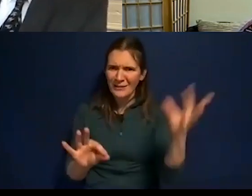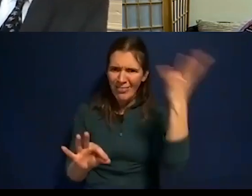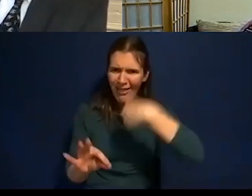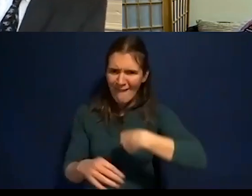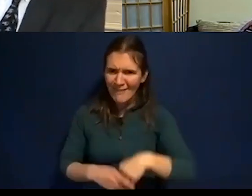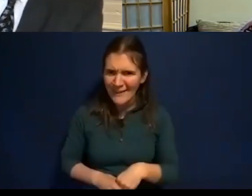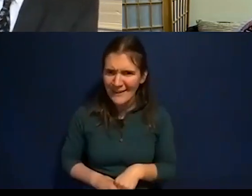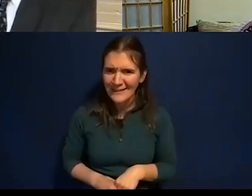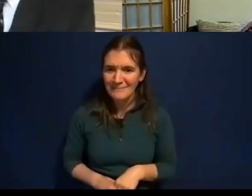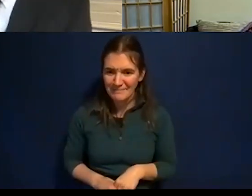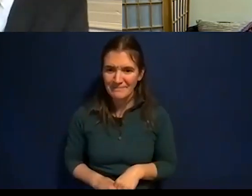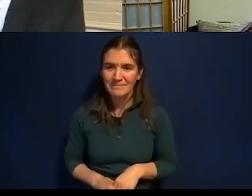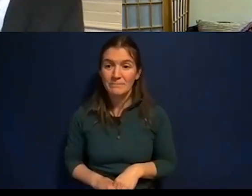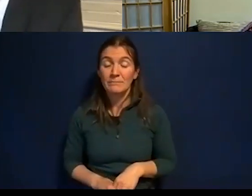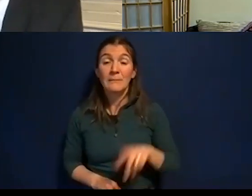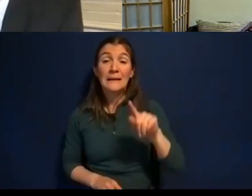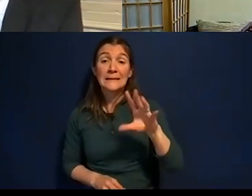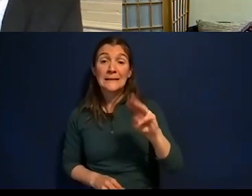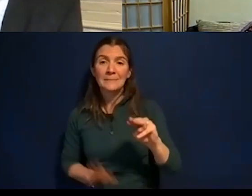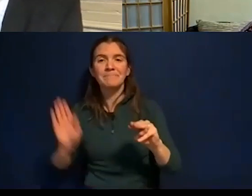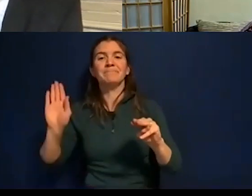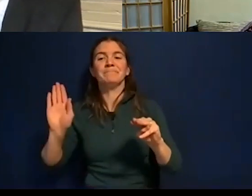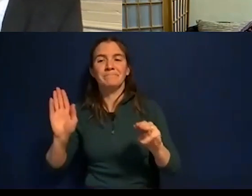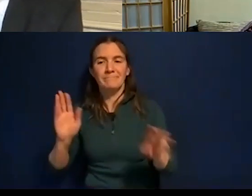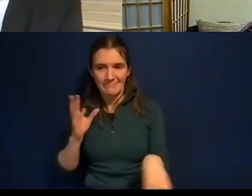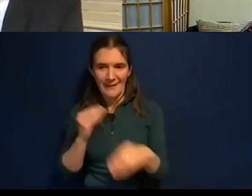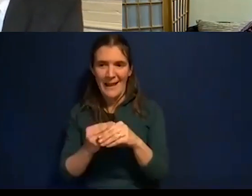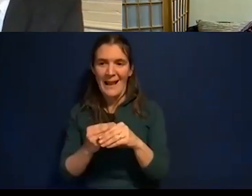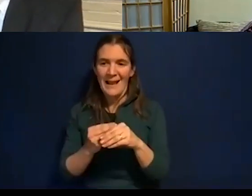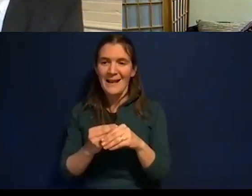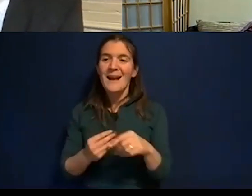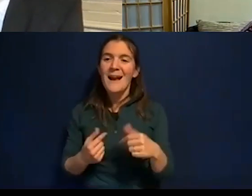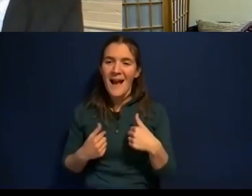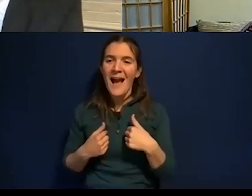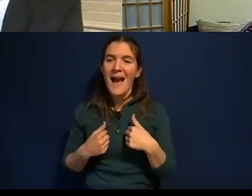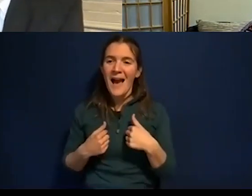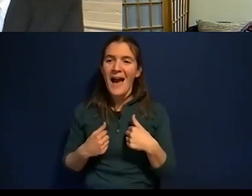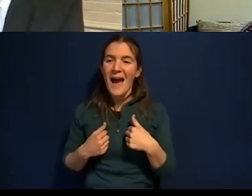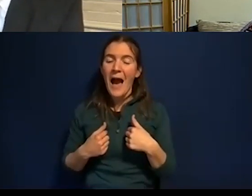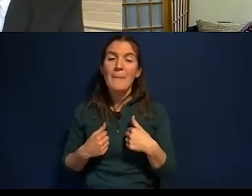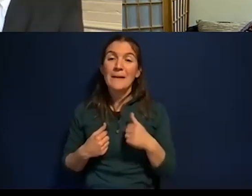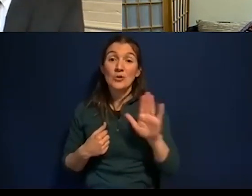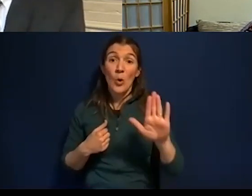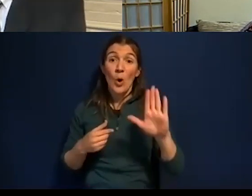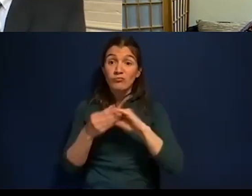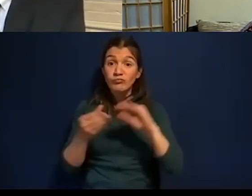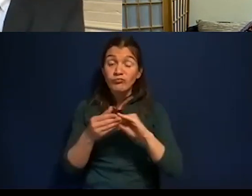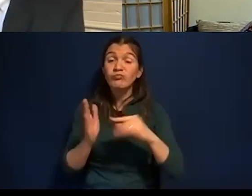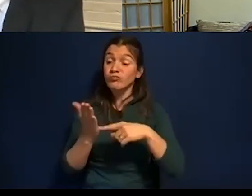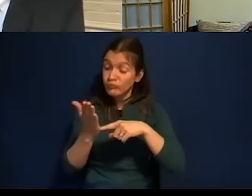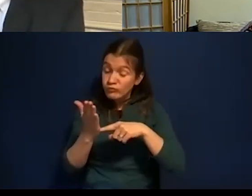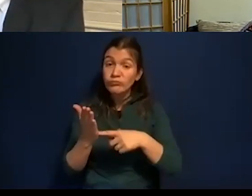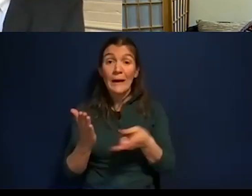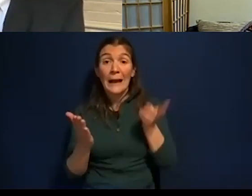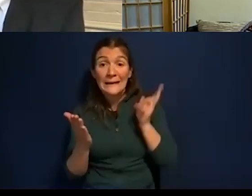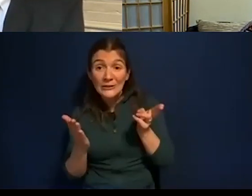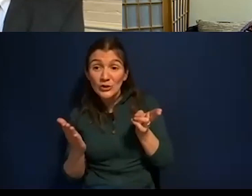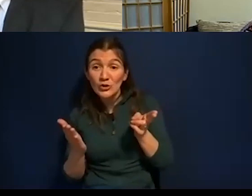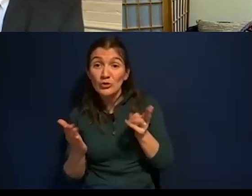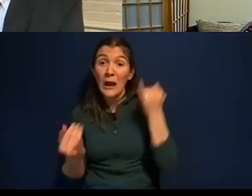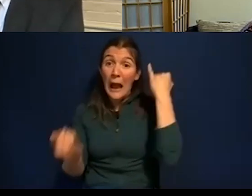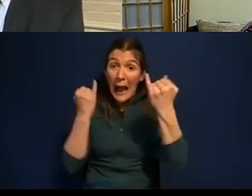up? I just wanted to say that I'm, based on the presentation and the history and the idea